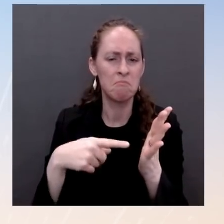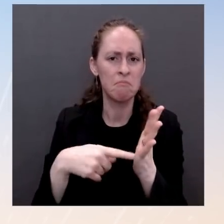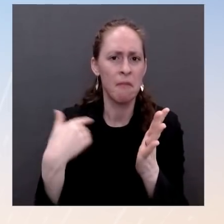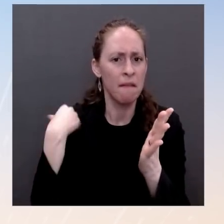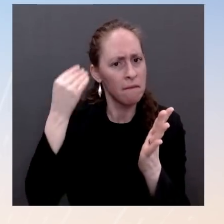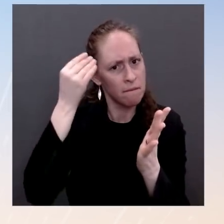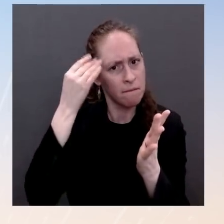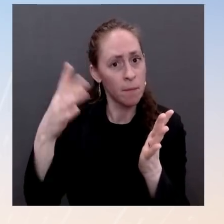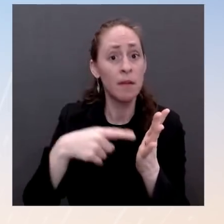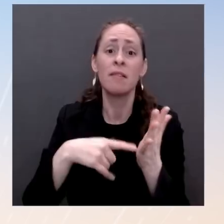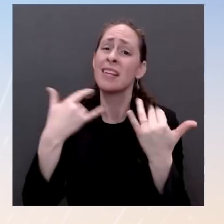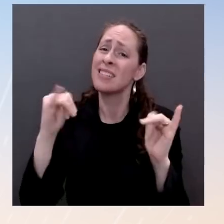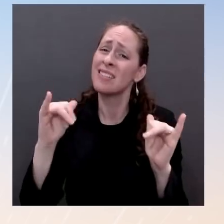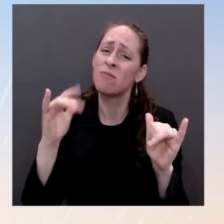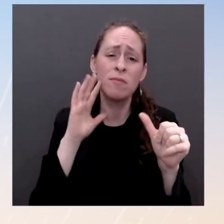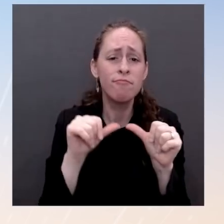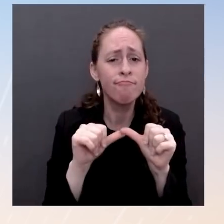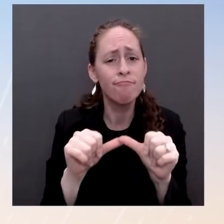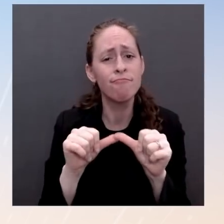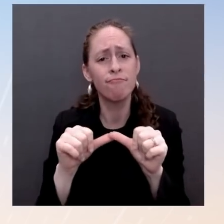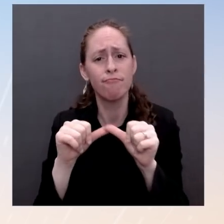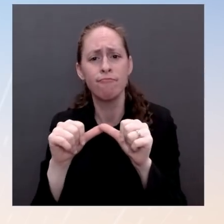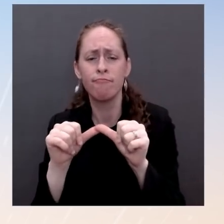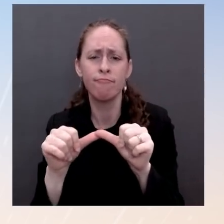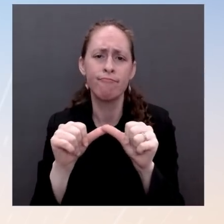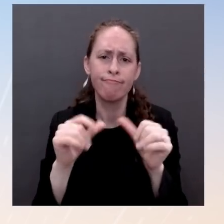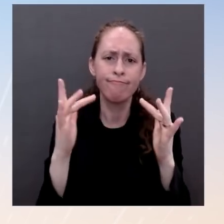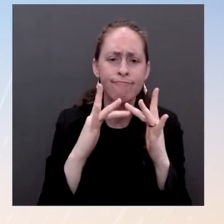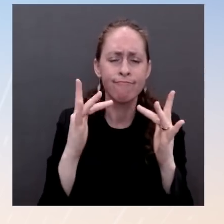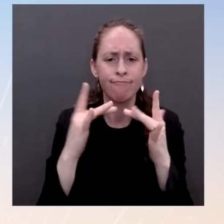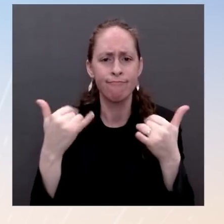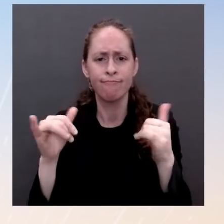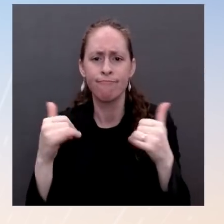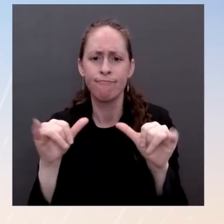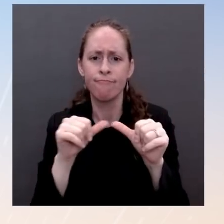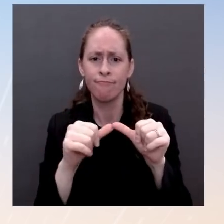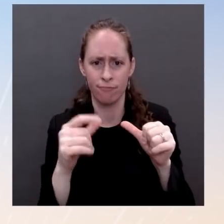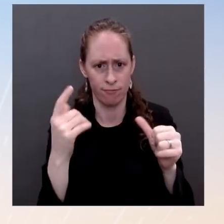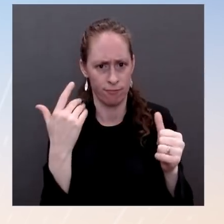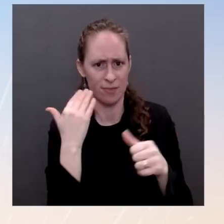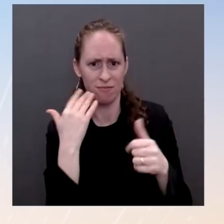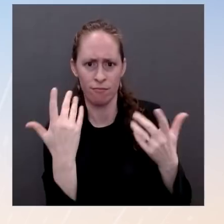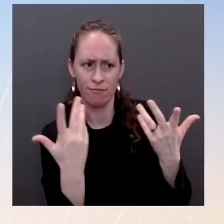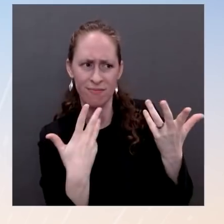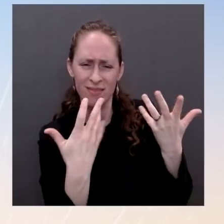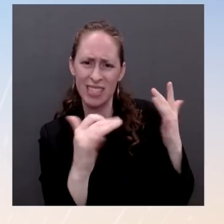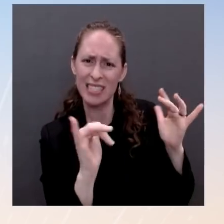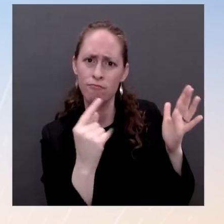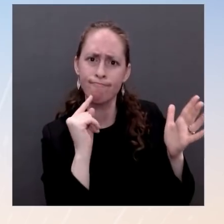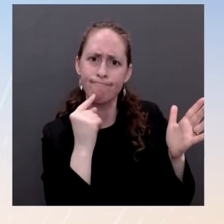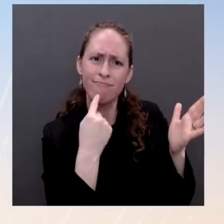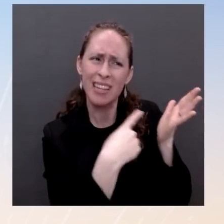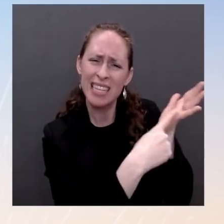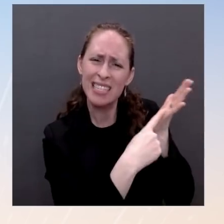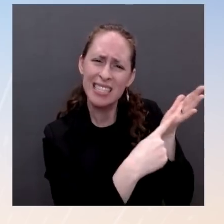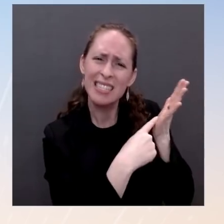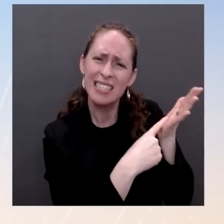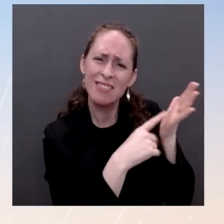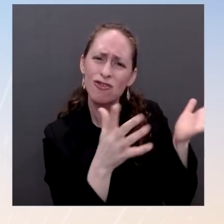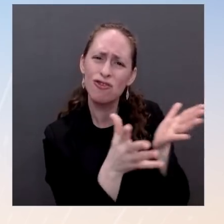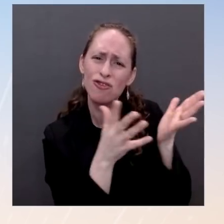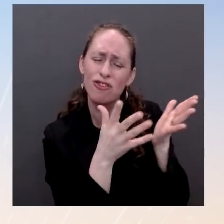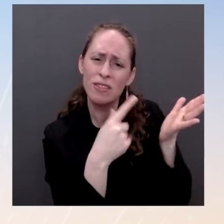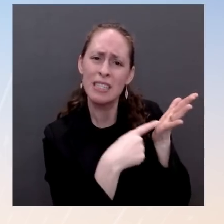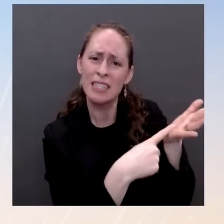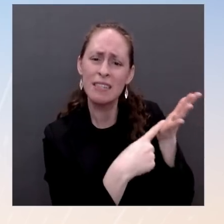last several weeks and from his team. And it is, some of it will come from the president, some will come from high-level members of his national security